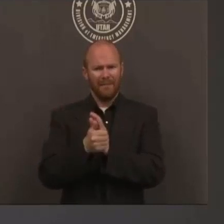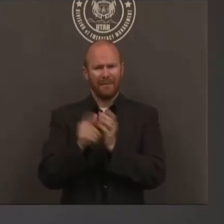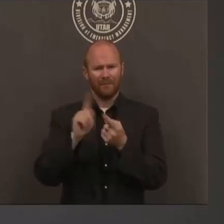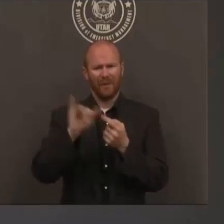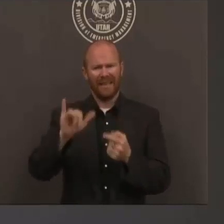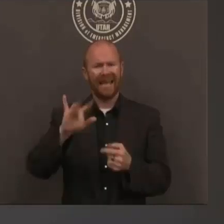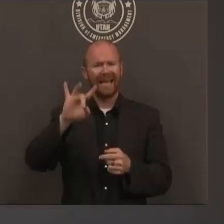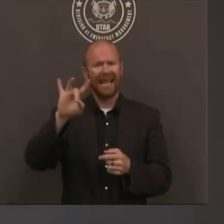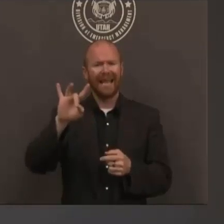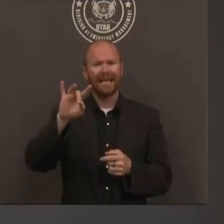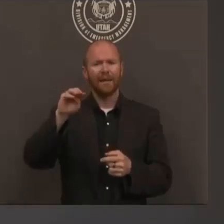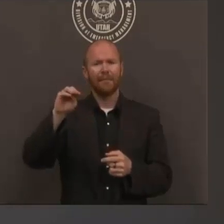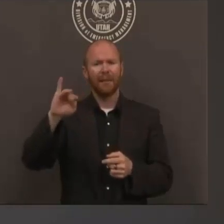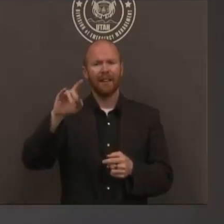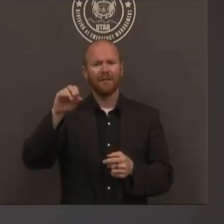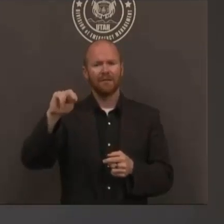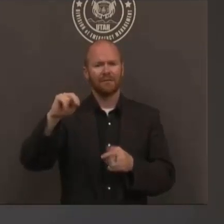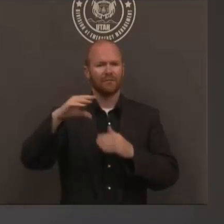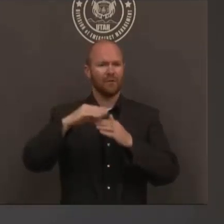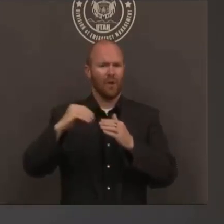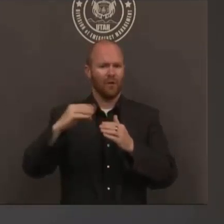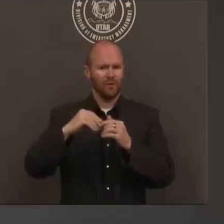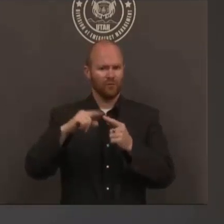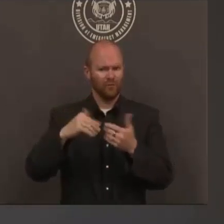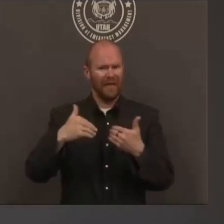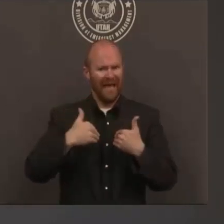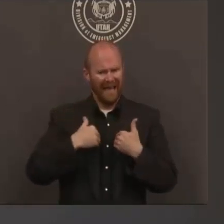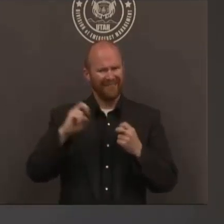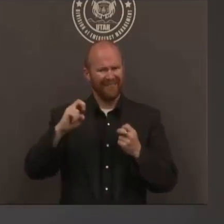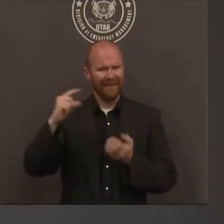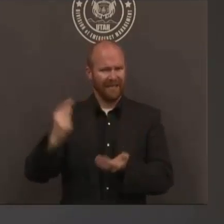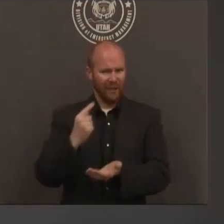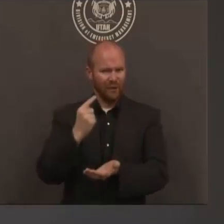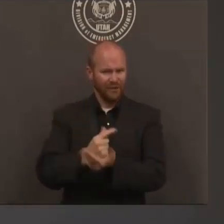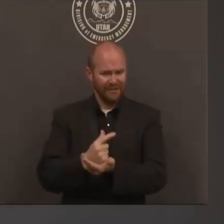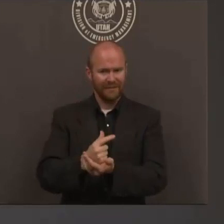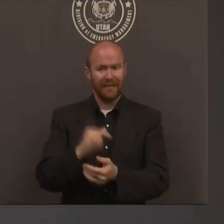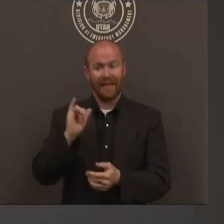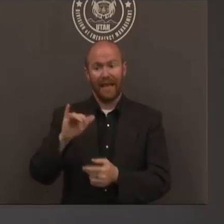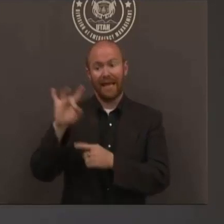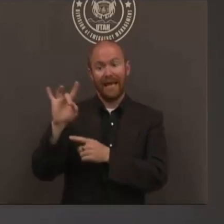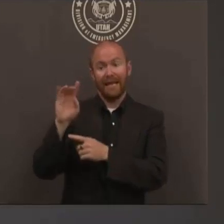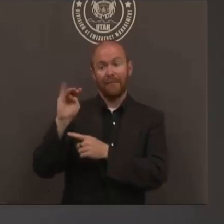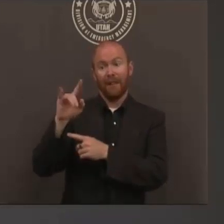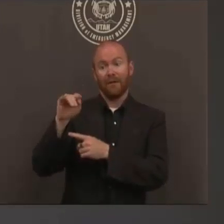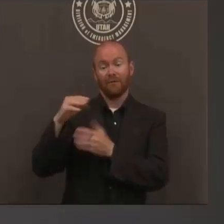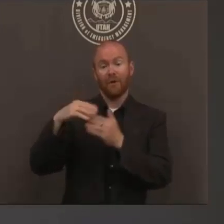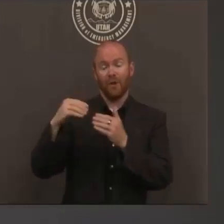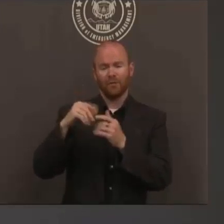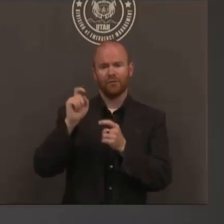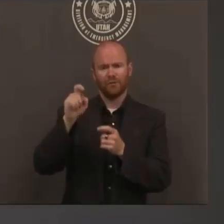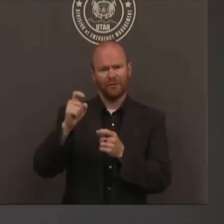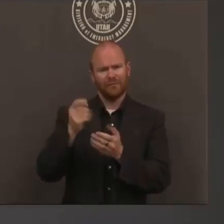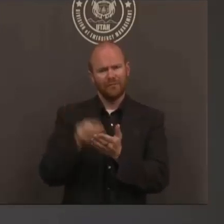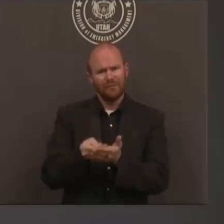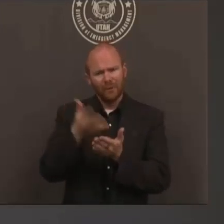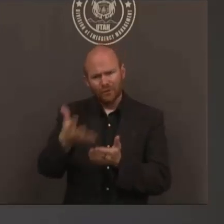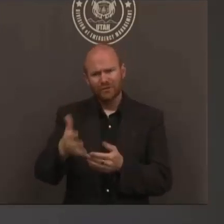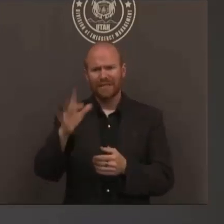million to have some sort of a guarantee that they would be used to purchase some sort